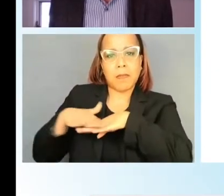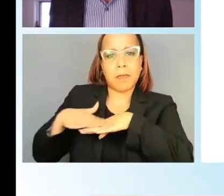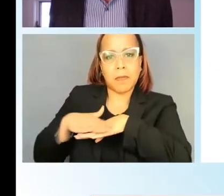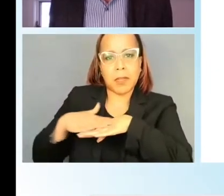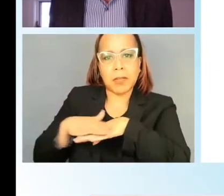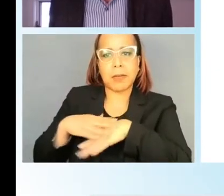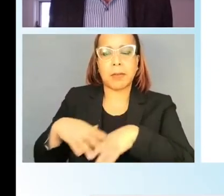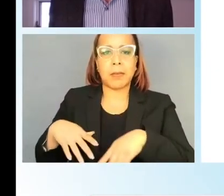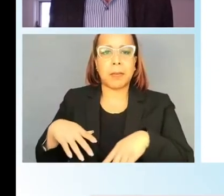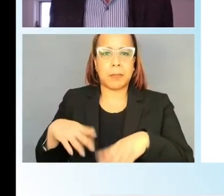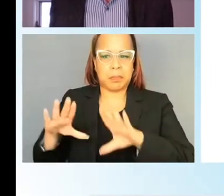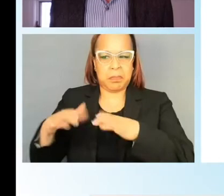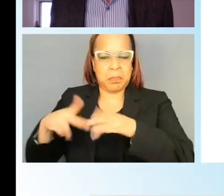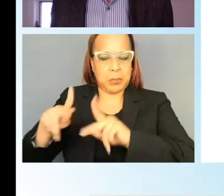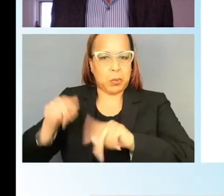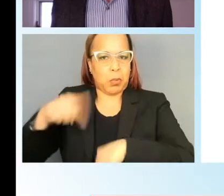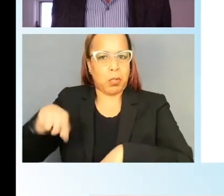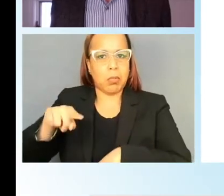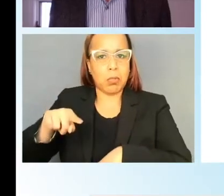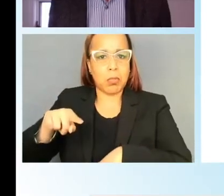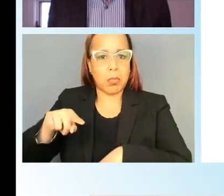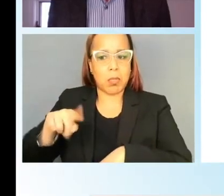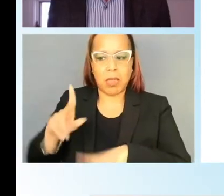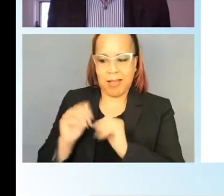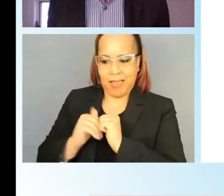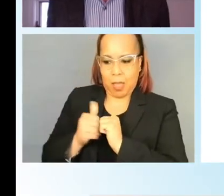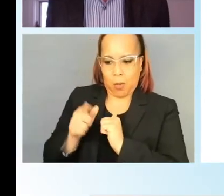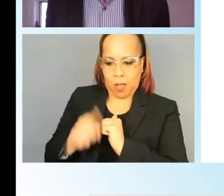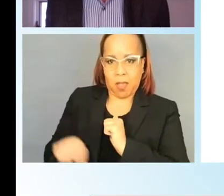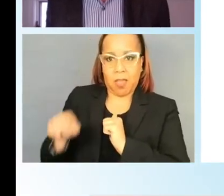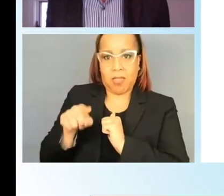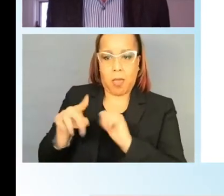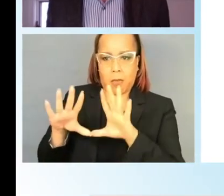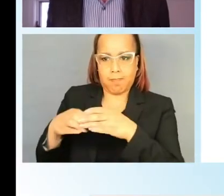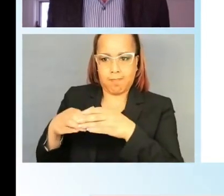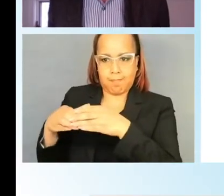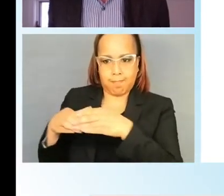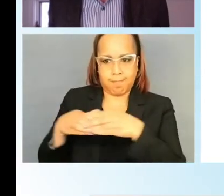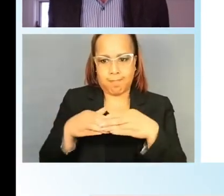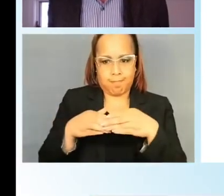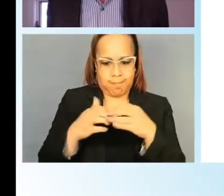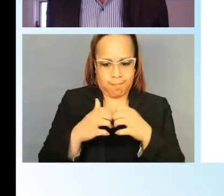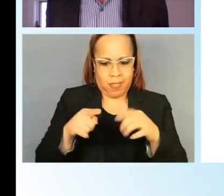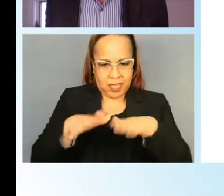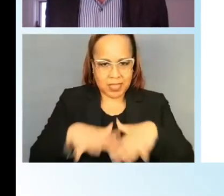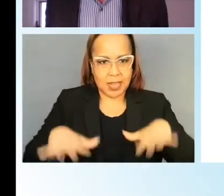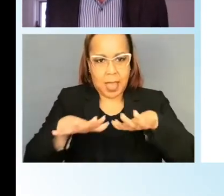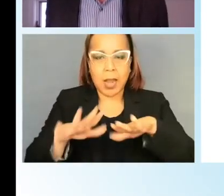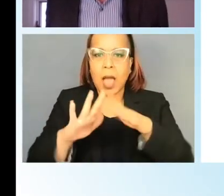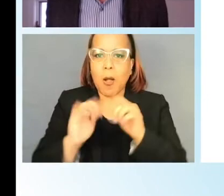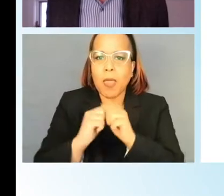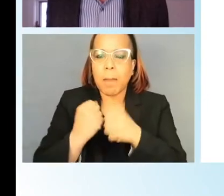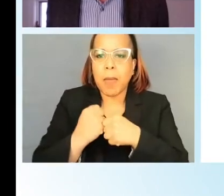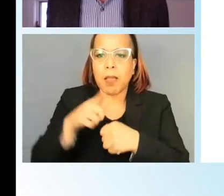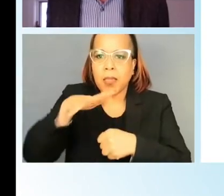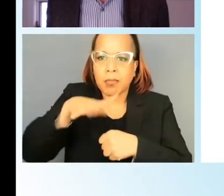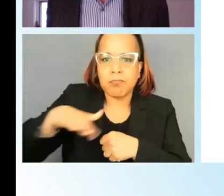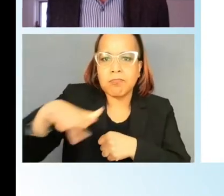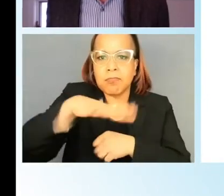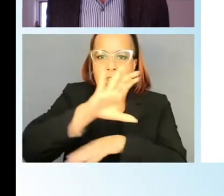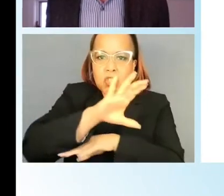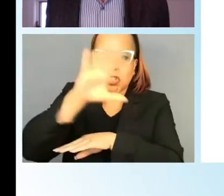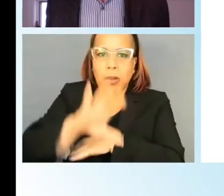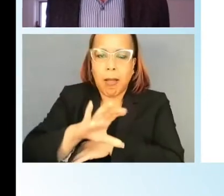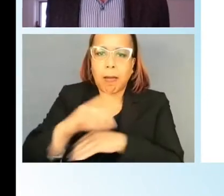Native American people in how they brought together this land and how they made the conditions of Chicago